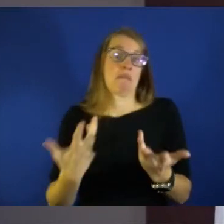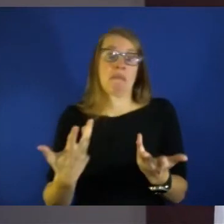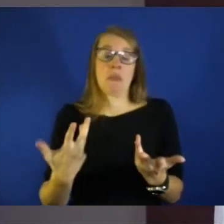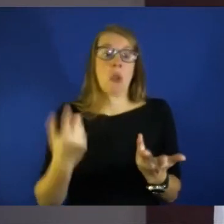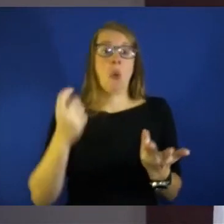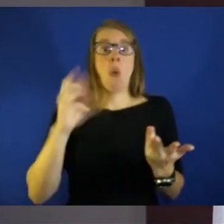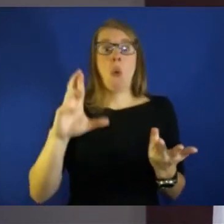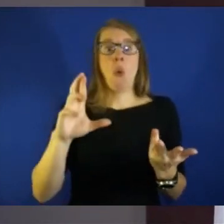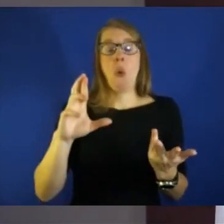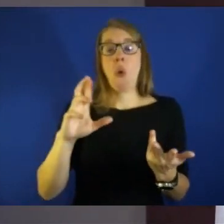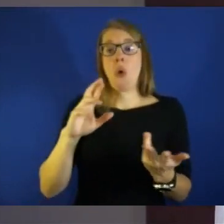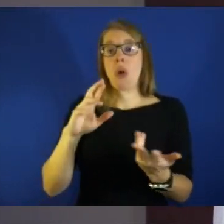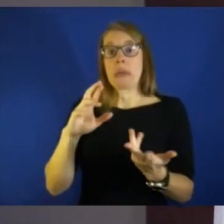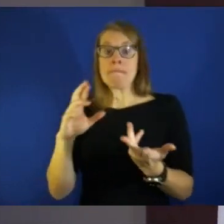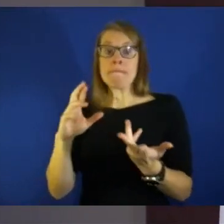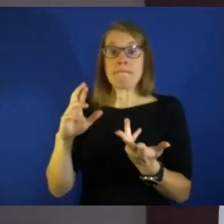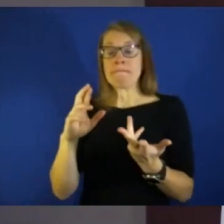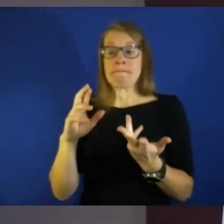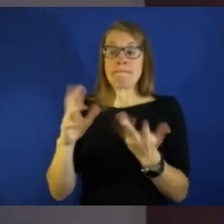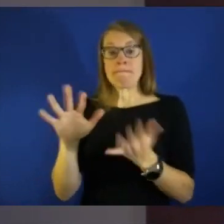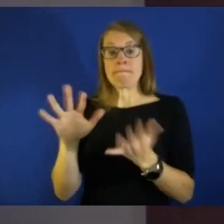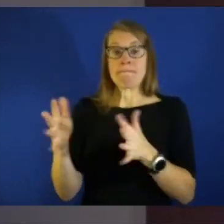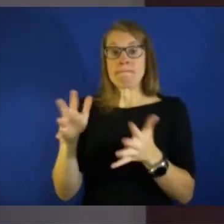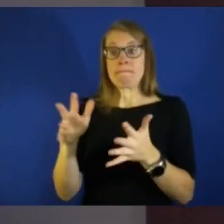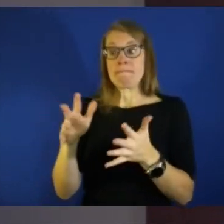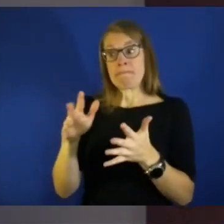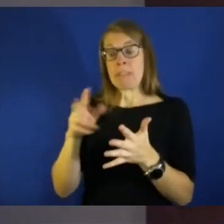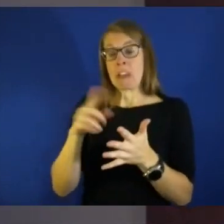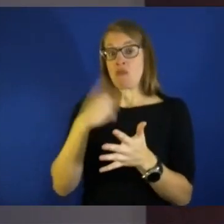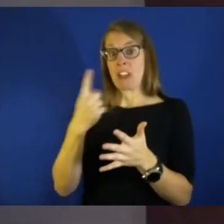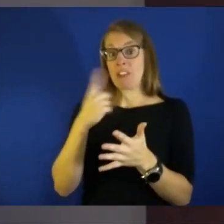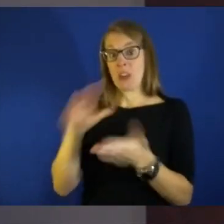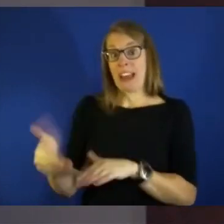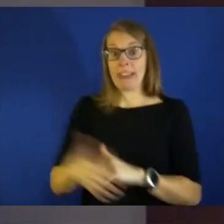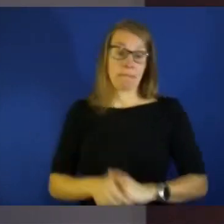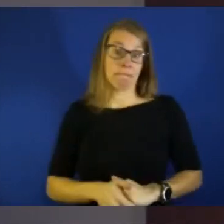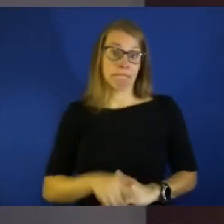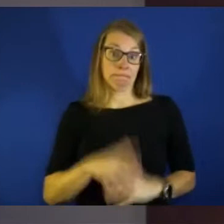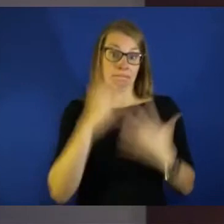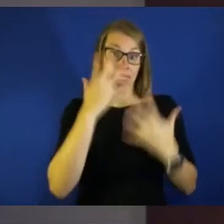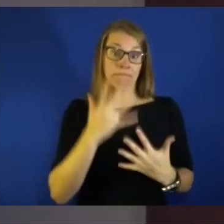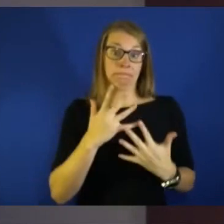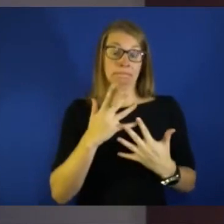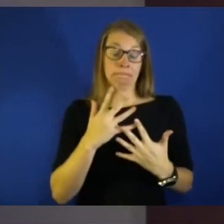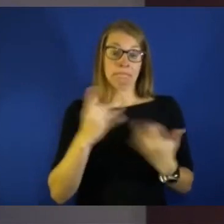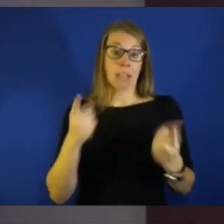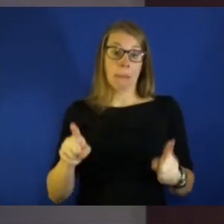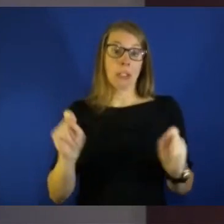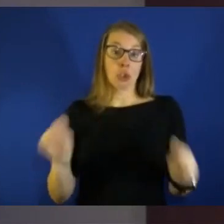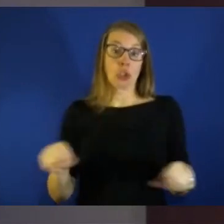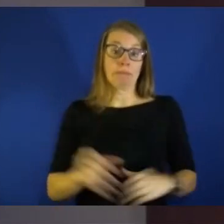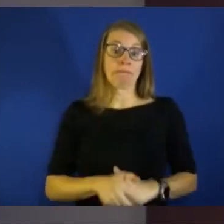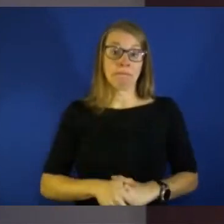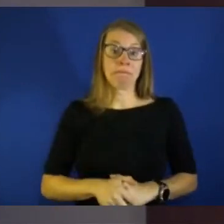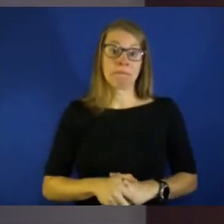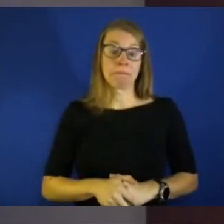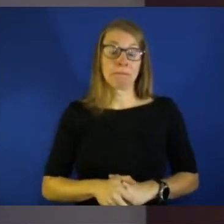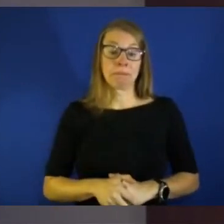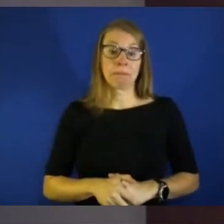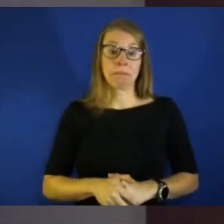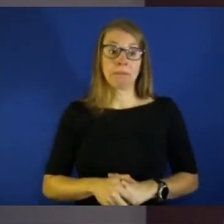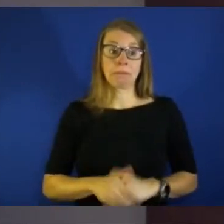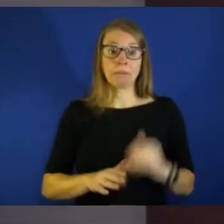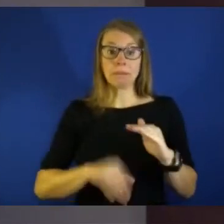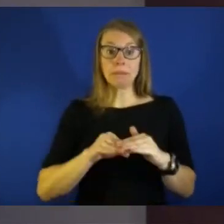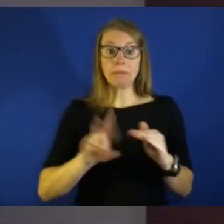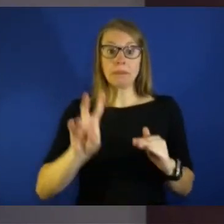at risk to die? Because truthfully, that's unfortunately what we've seen so much of. And, you know, we hit 700,000